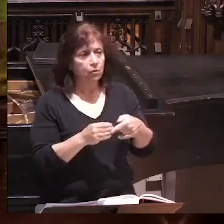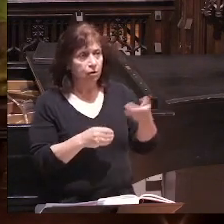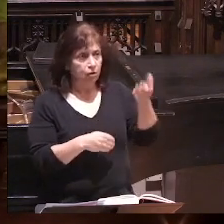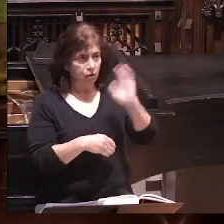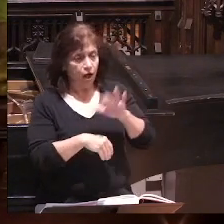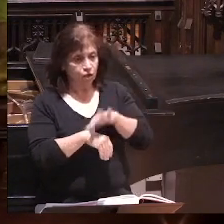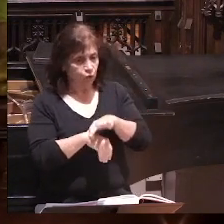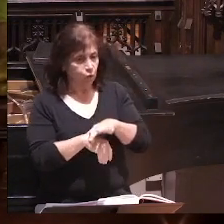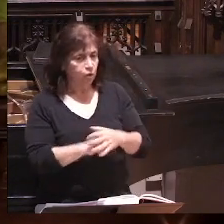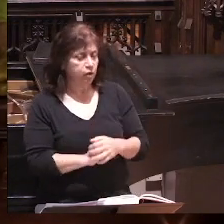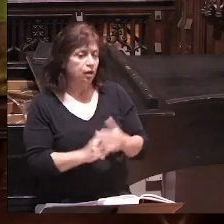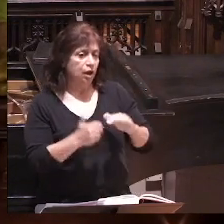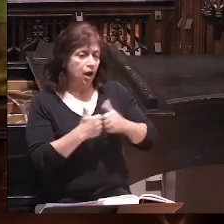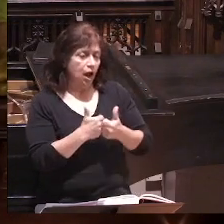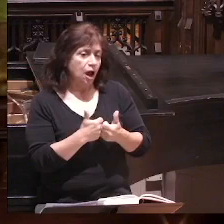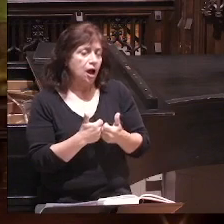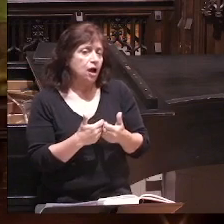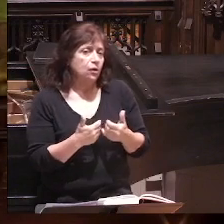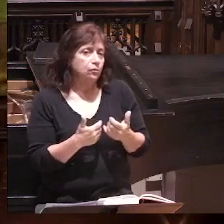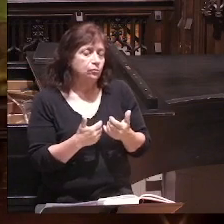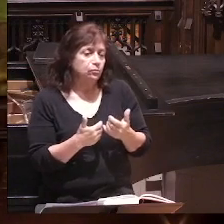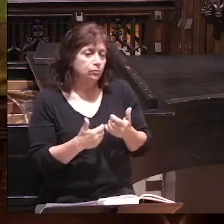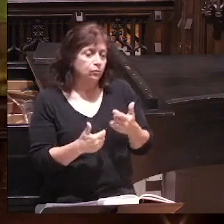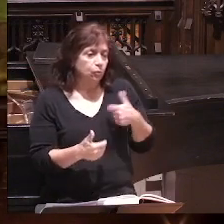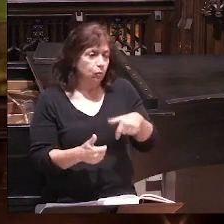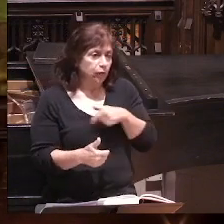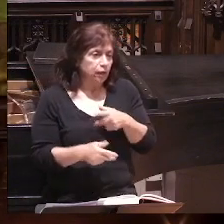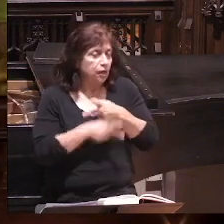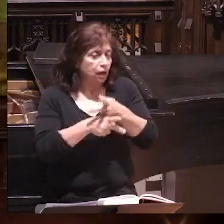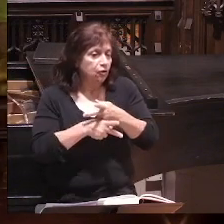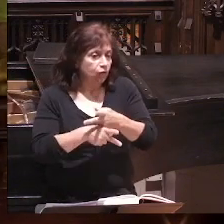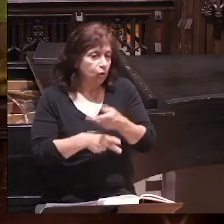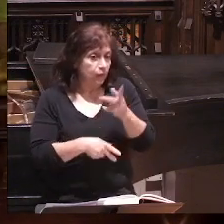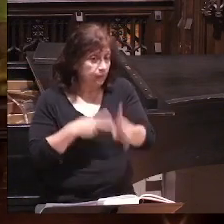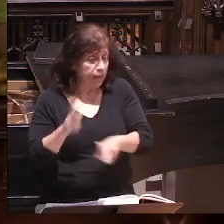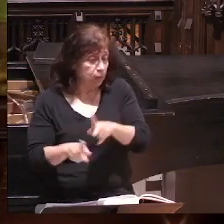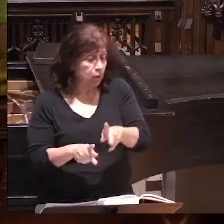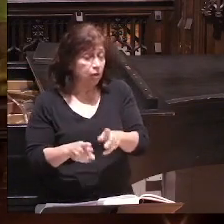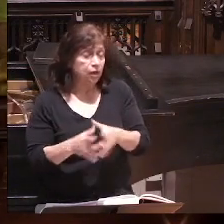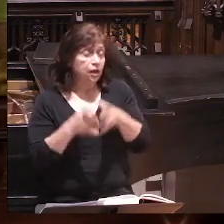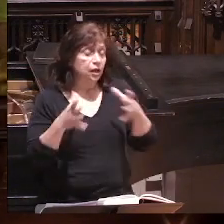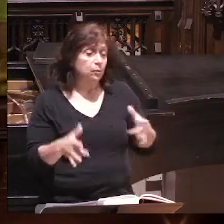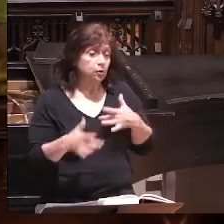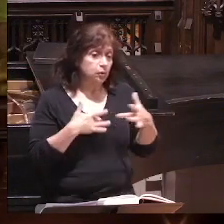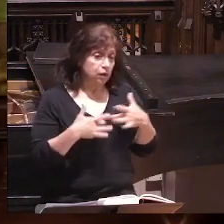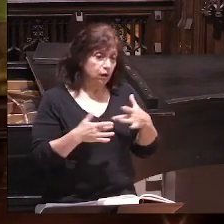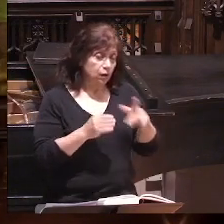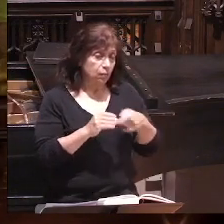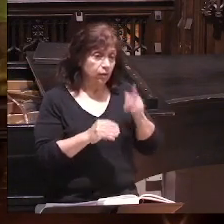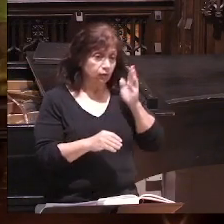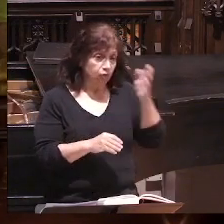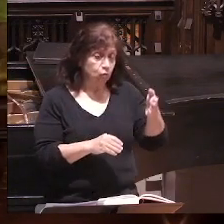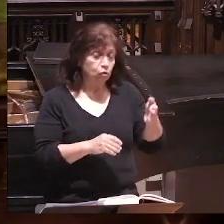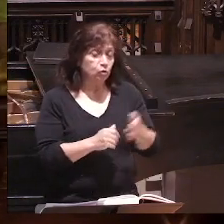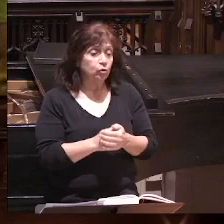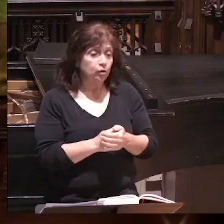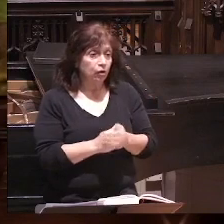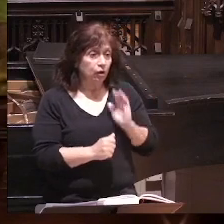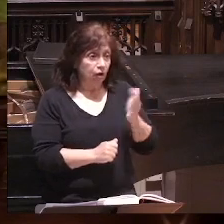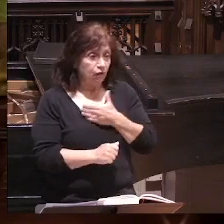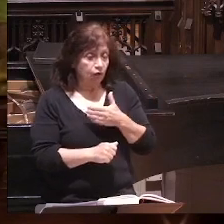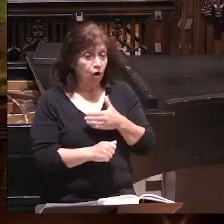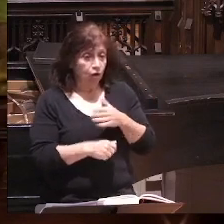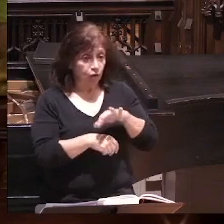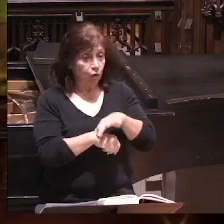creation, about how much we care about God's people, about how much we care about the future of our